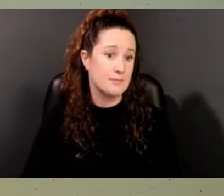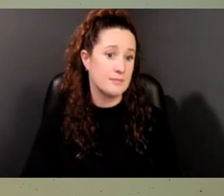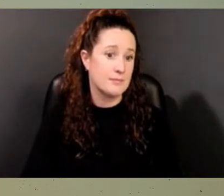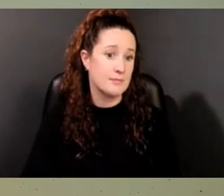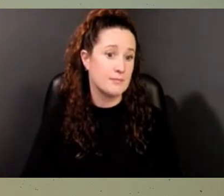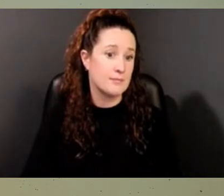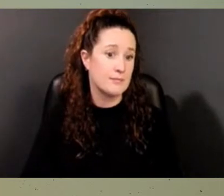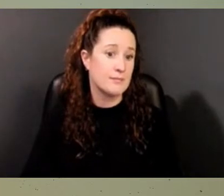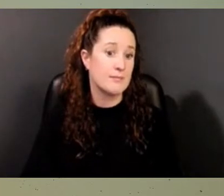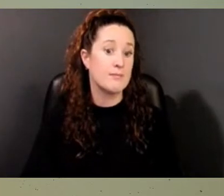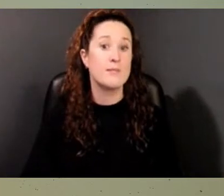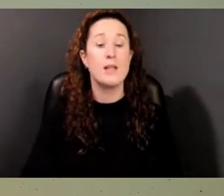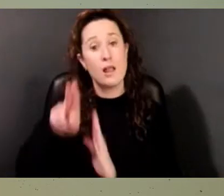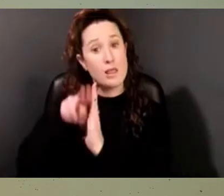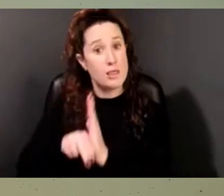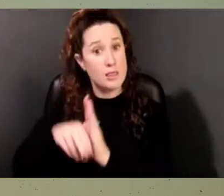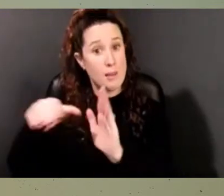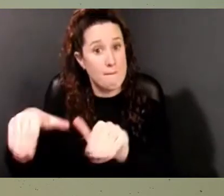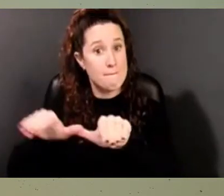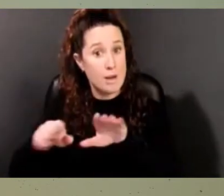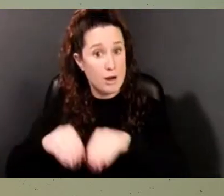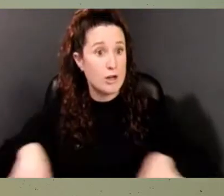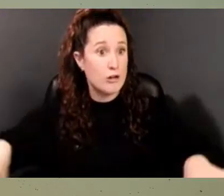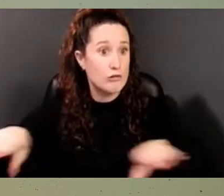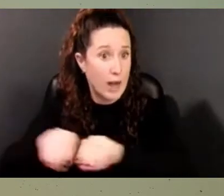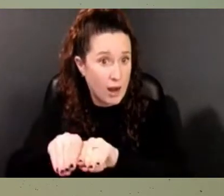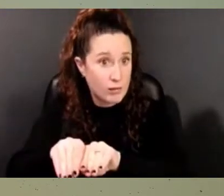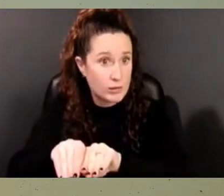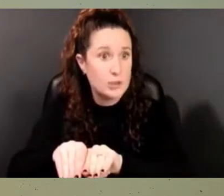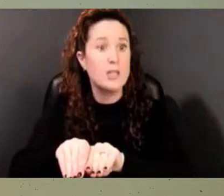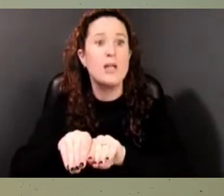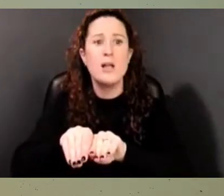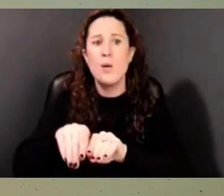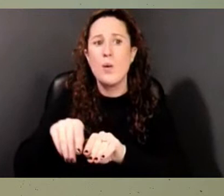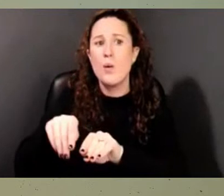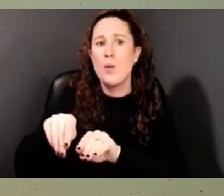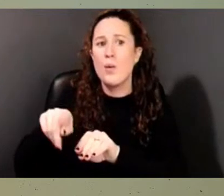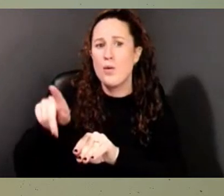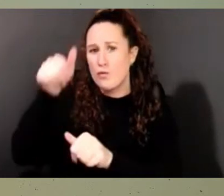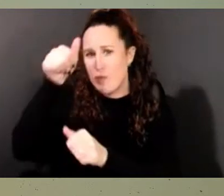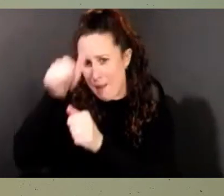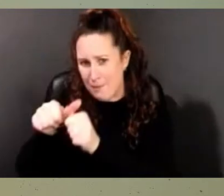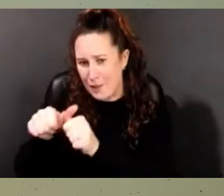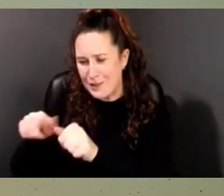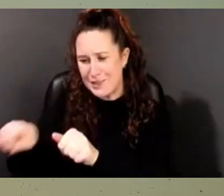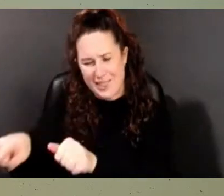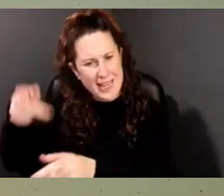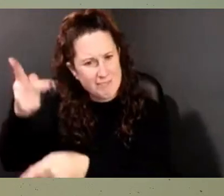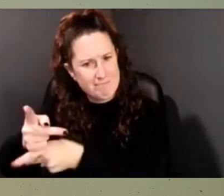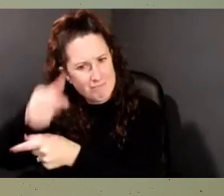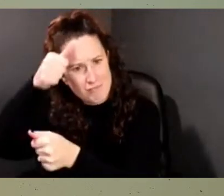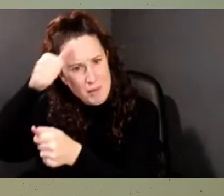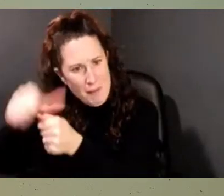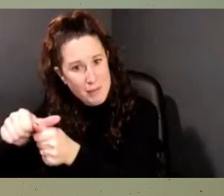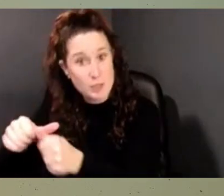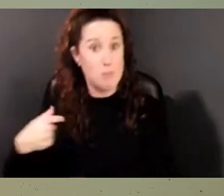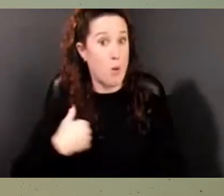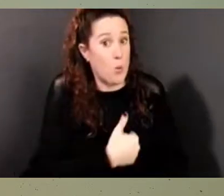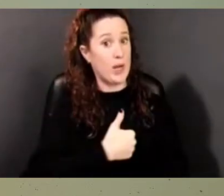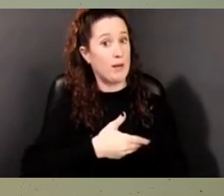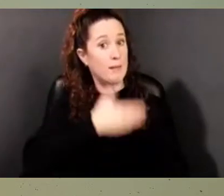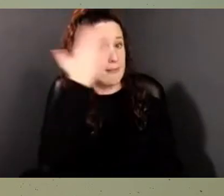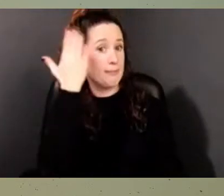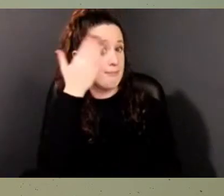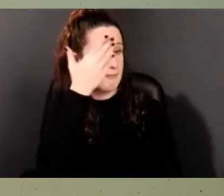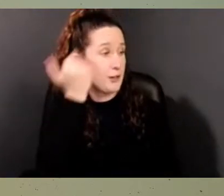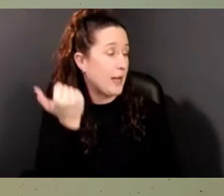The burial ground remembers when we forget. That's really a powerful statement in what we're saying here. The folks that have